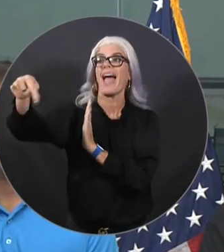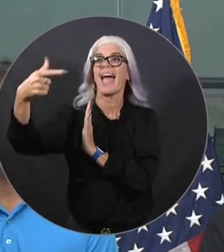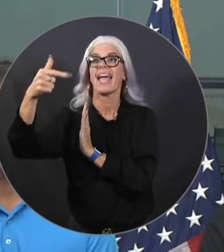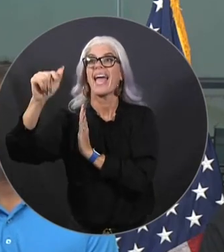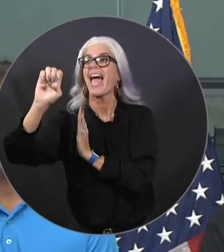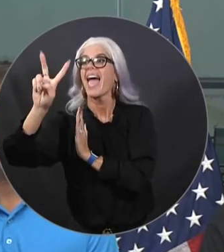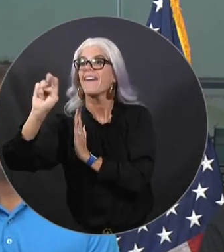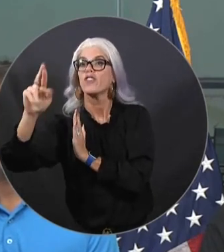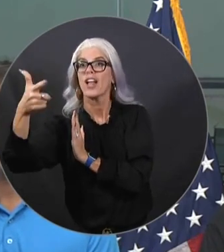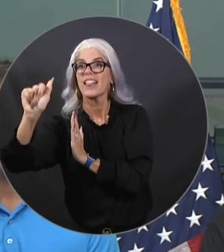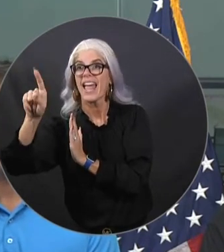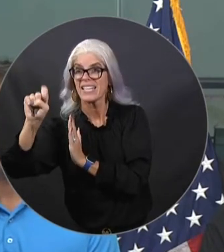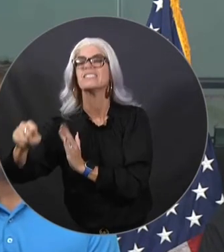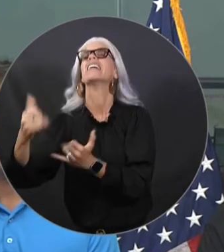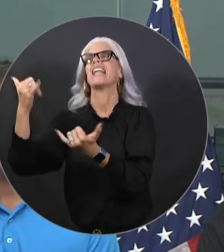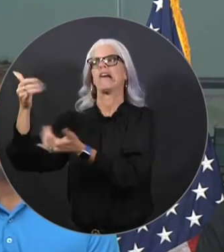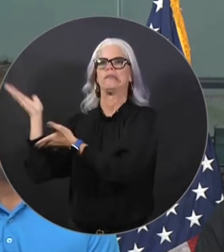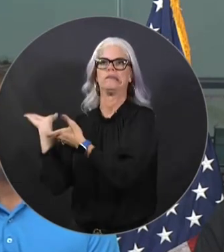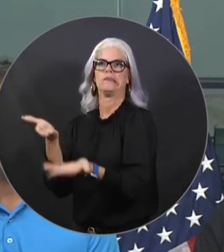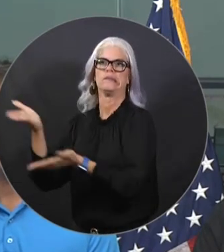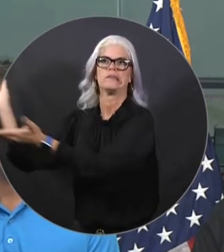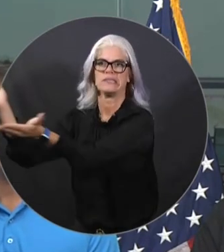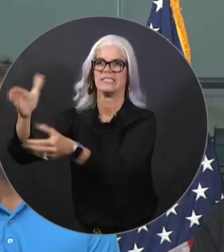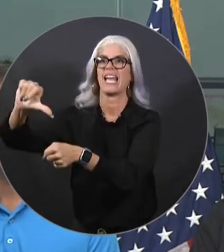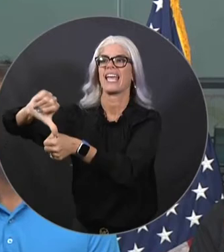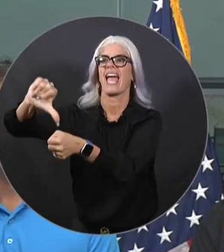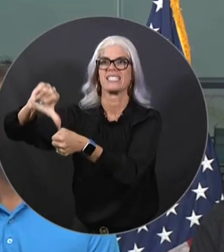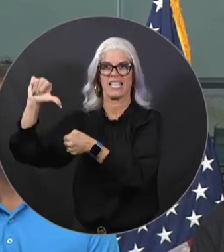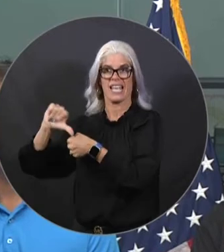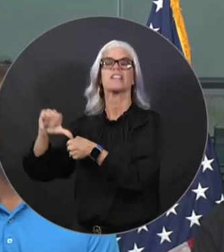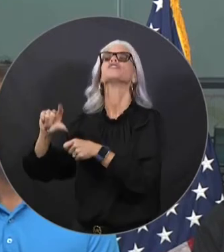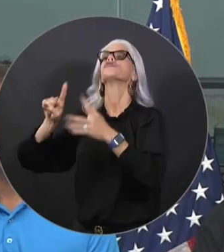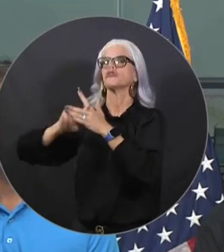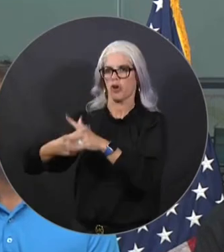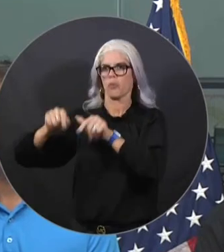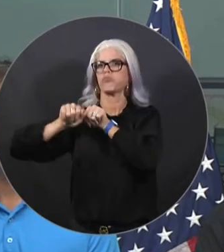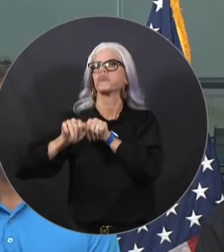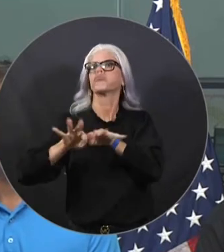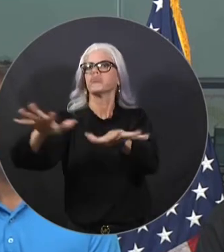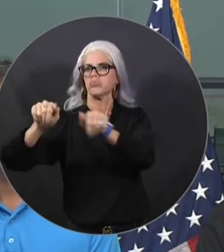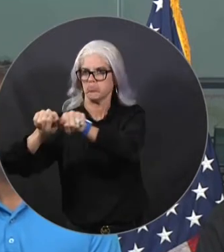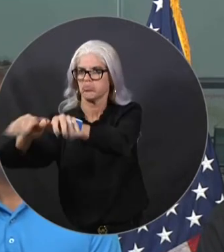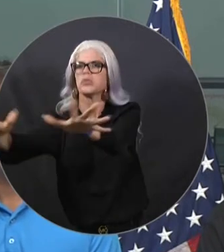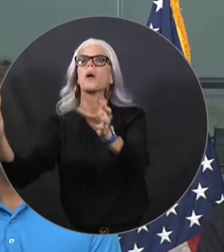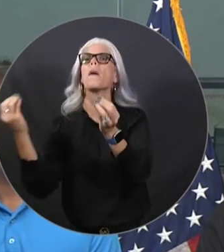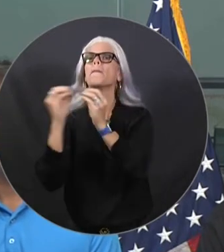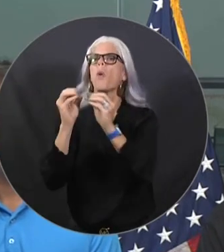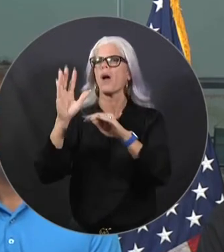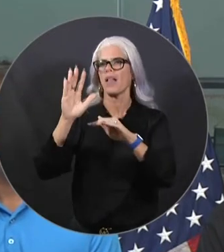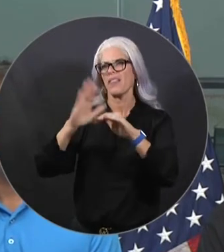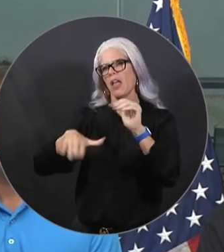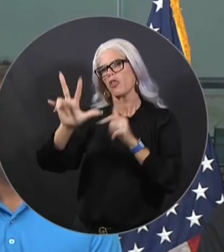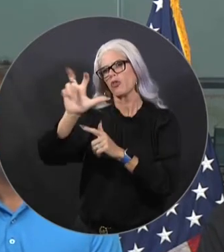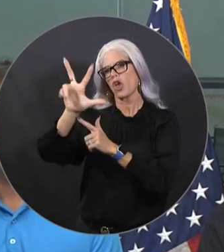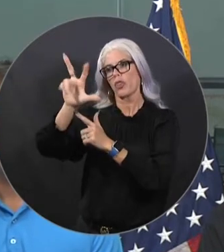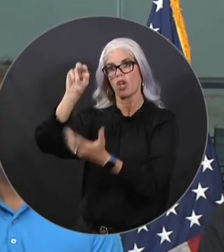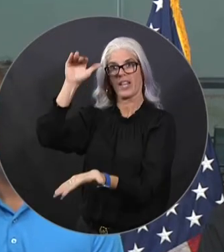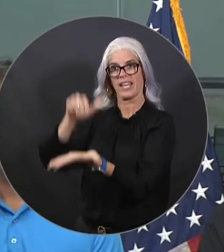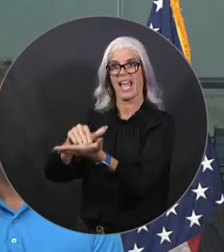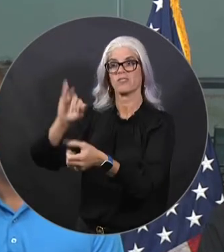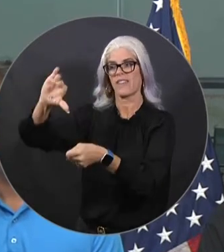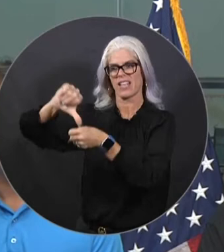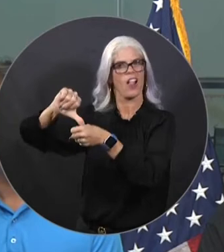you're seeing a lot of fuel now flowing throughout the state. More than 330,000 gallons of fuel have already been moved in